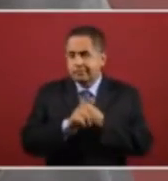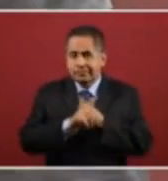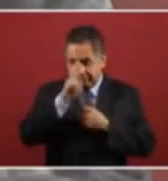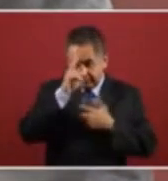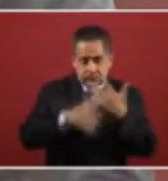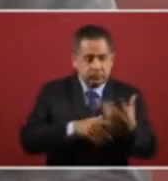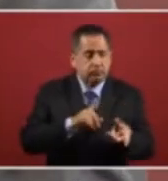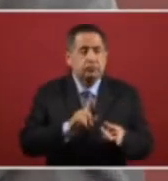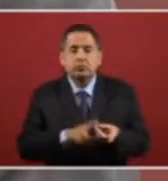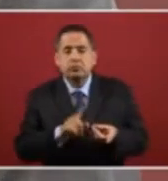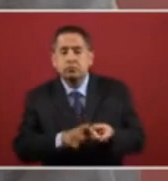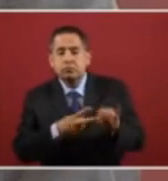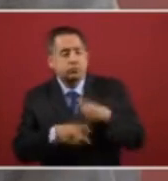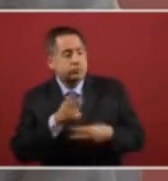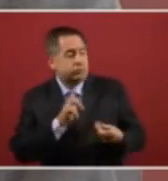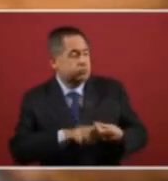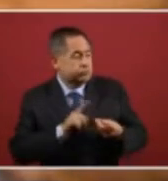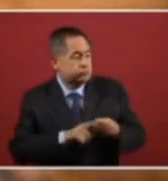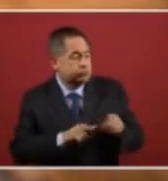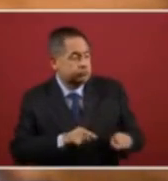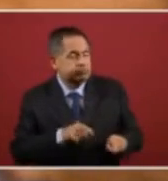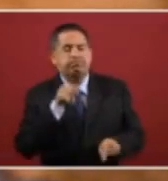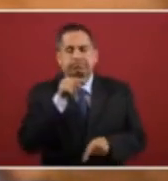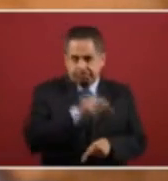originate the delinquency,